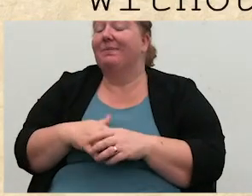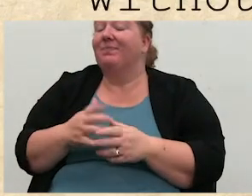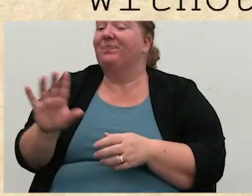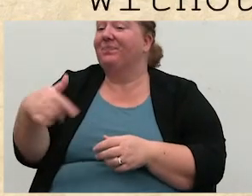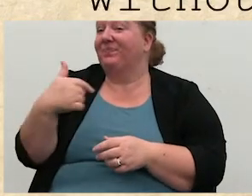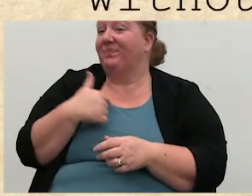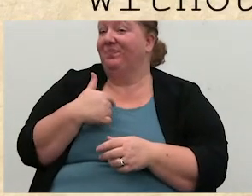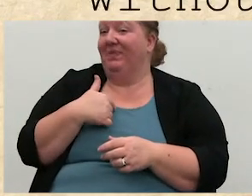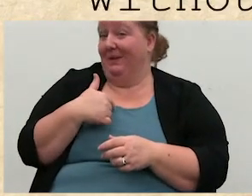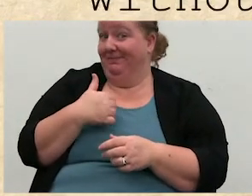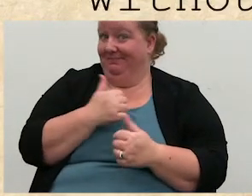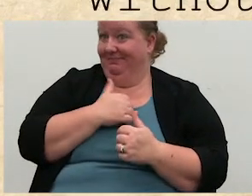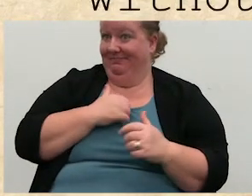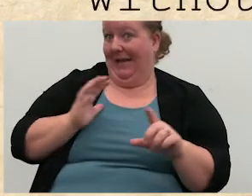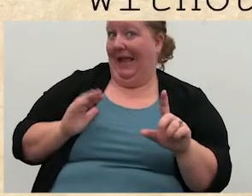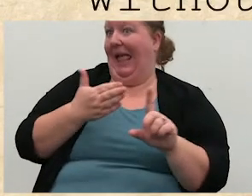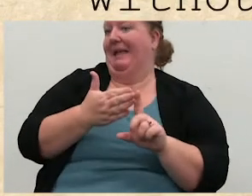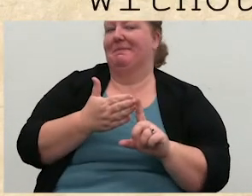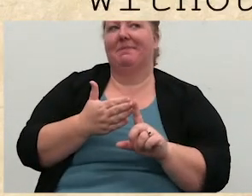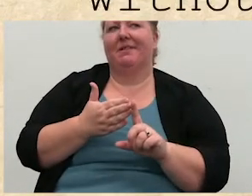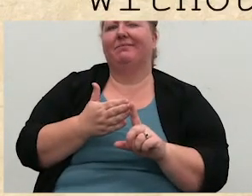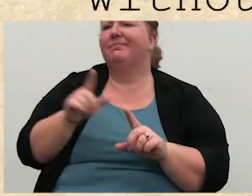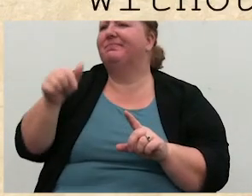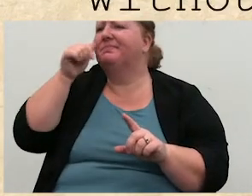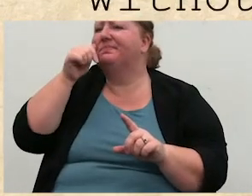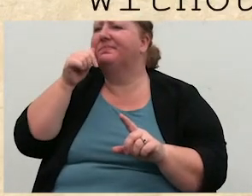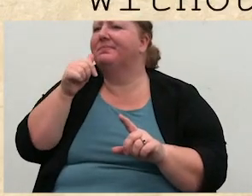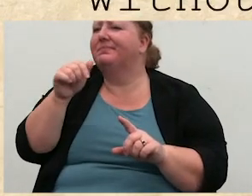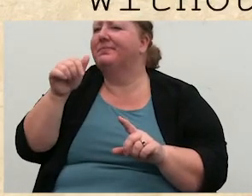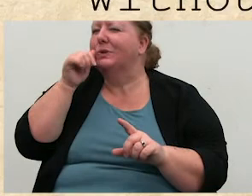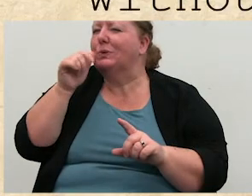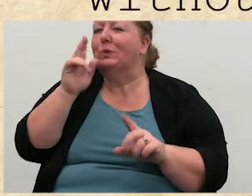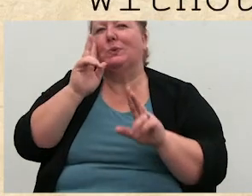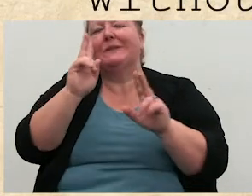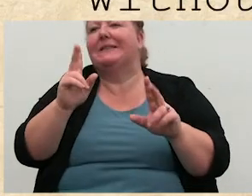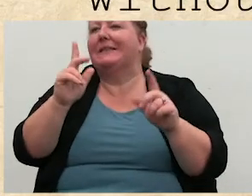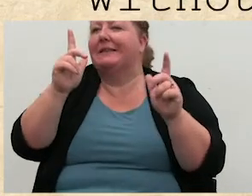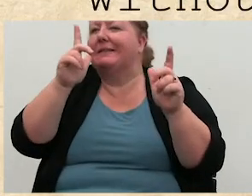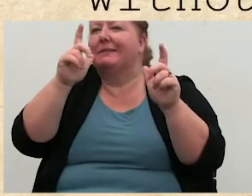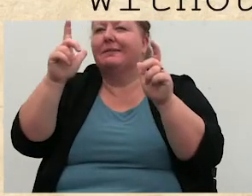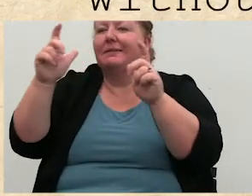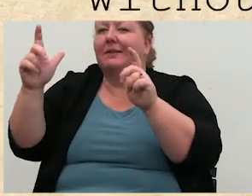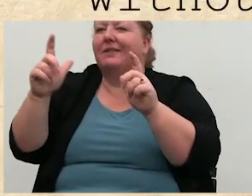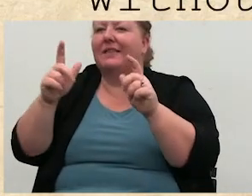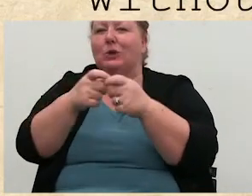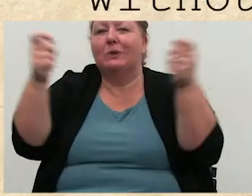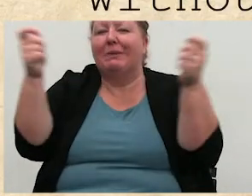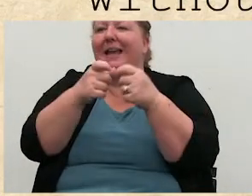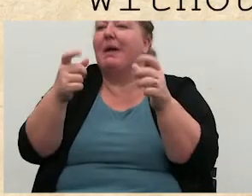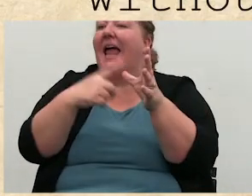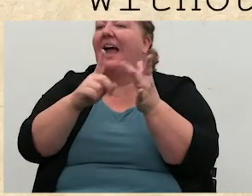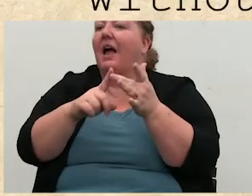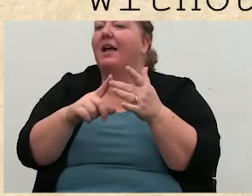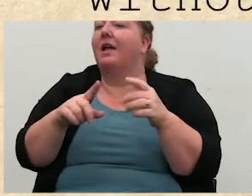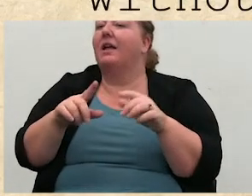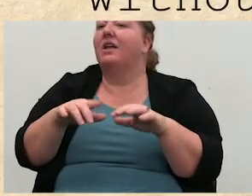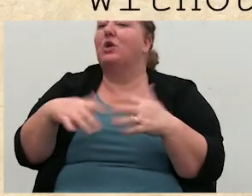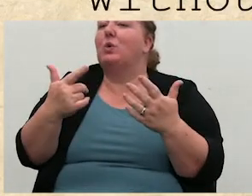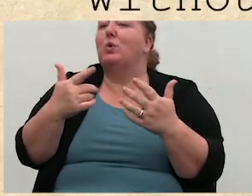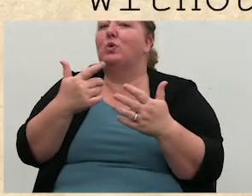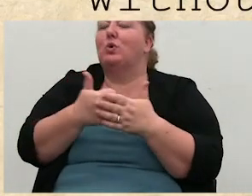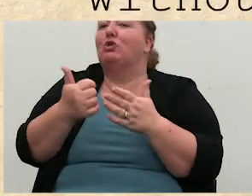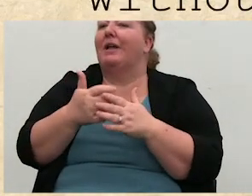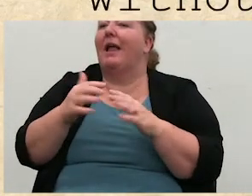mission to, you know, when you see pictures of AI in newspapers, it's always one of two things, right? It's always either